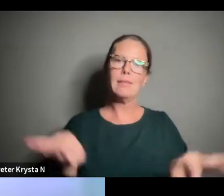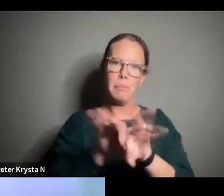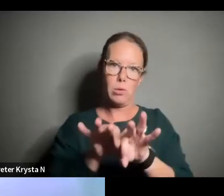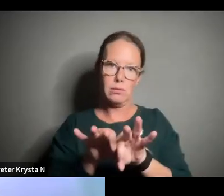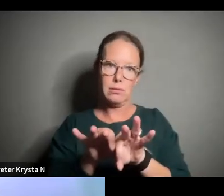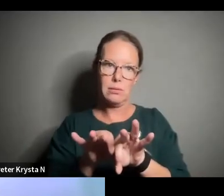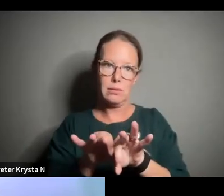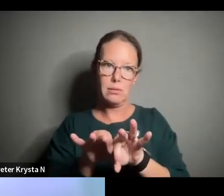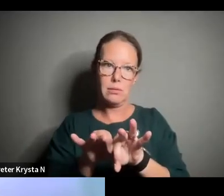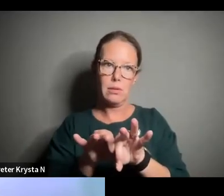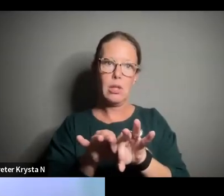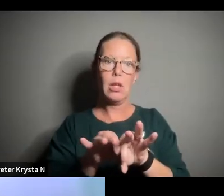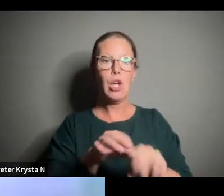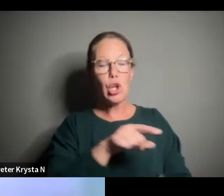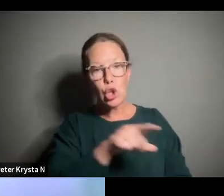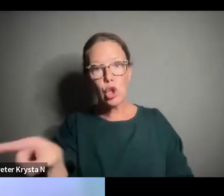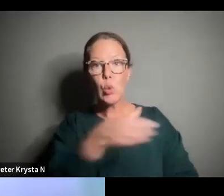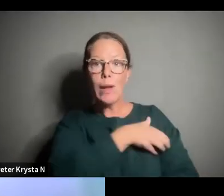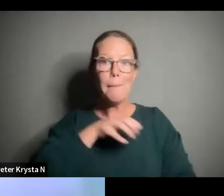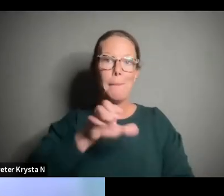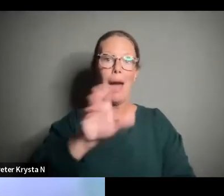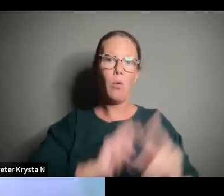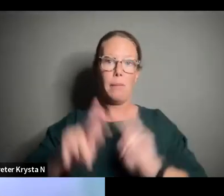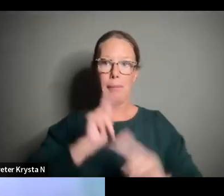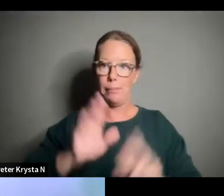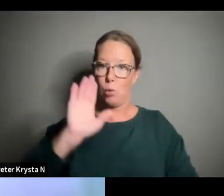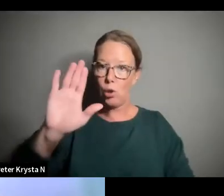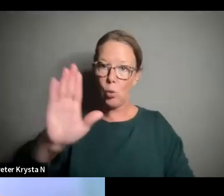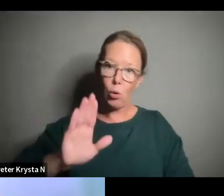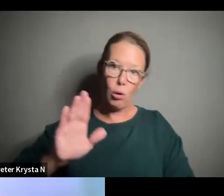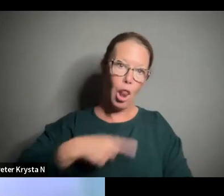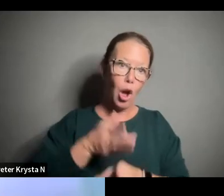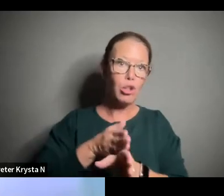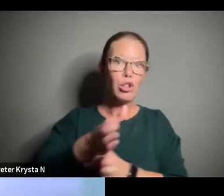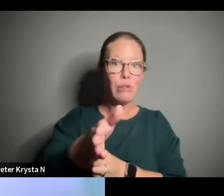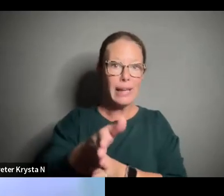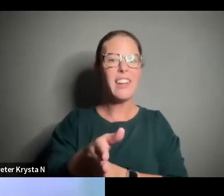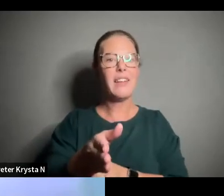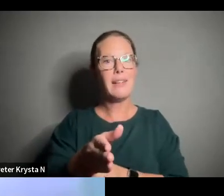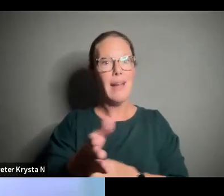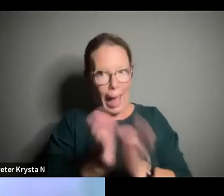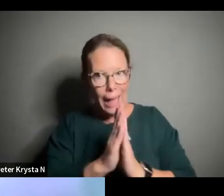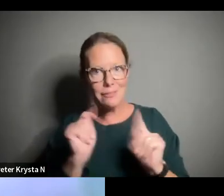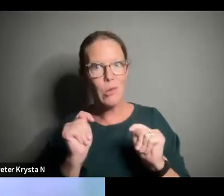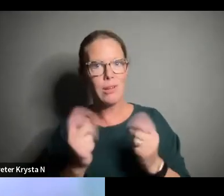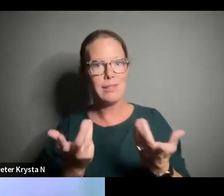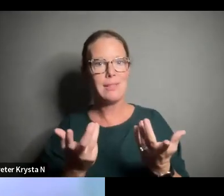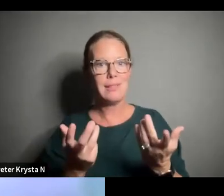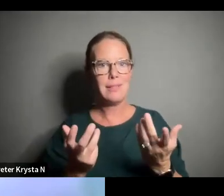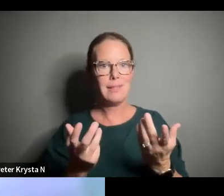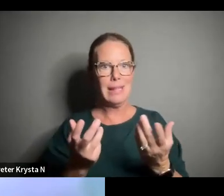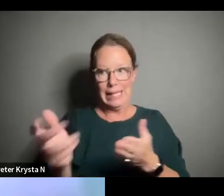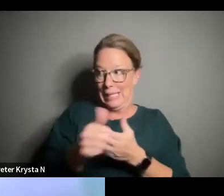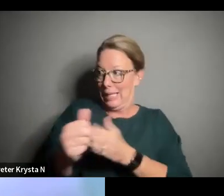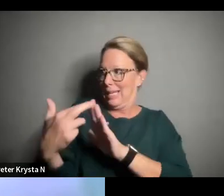and you empower people over your long career in this. Ask for it. Say, I tell patients, it's in the